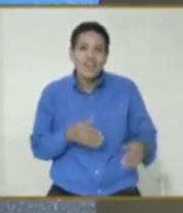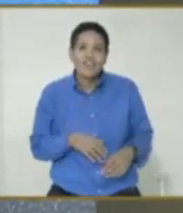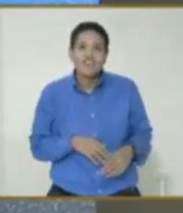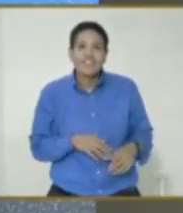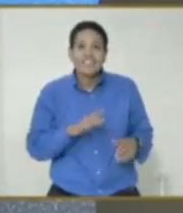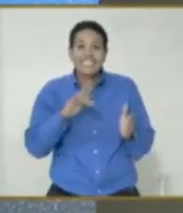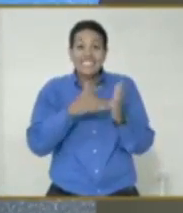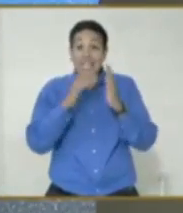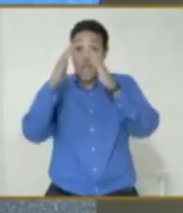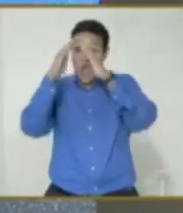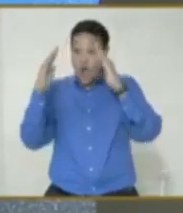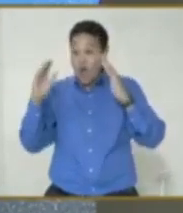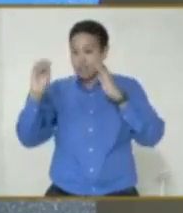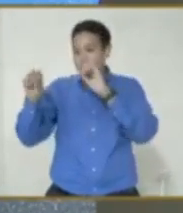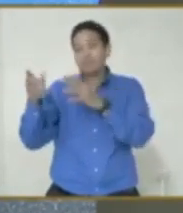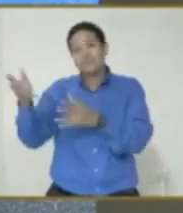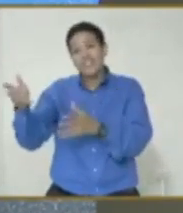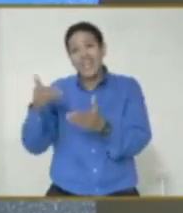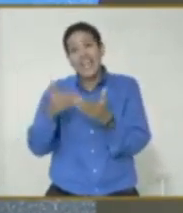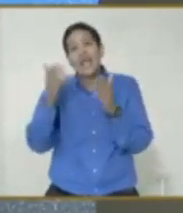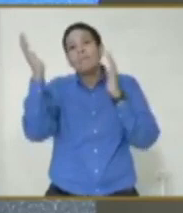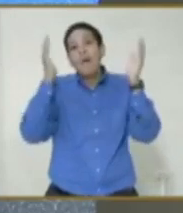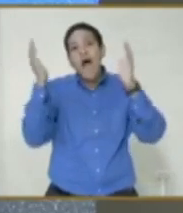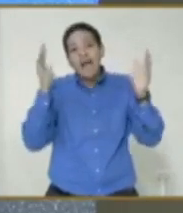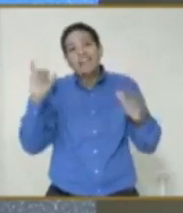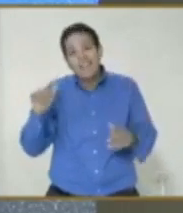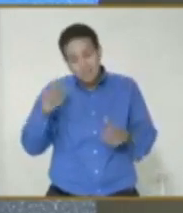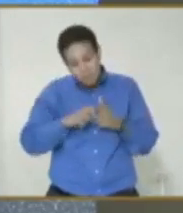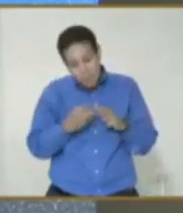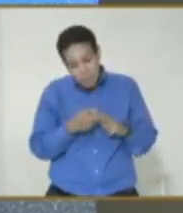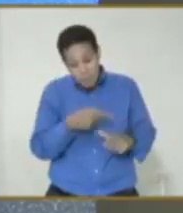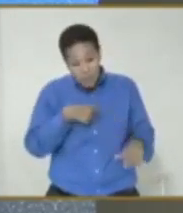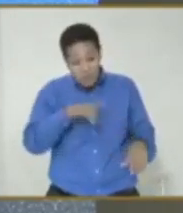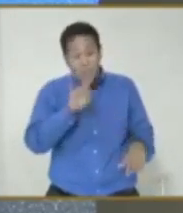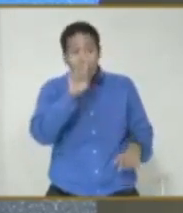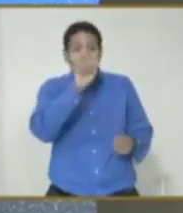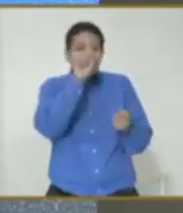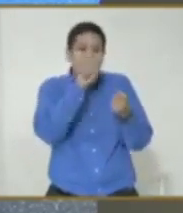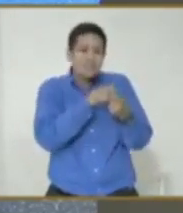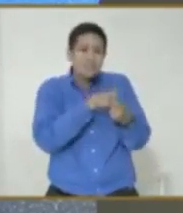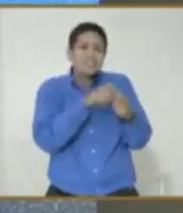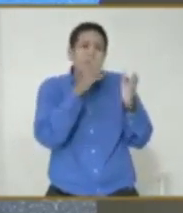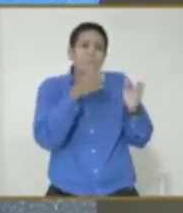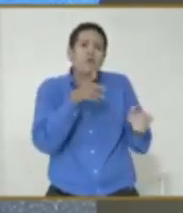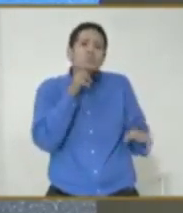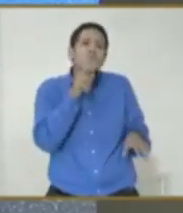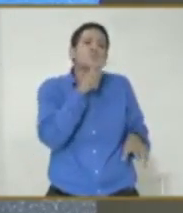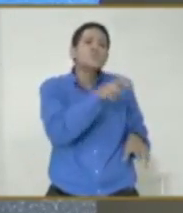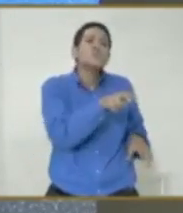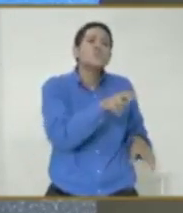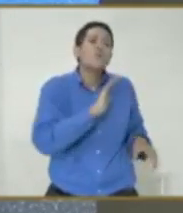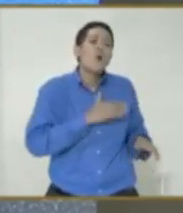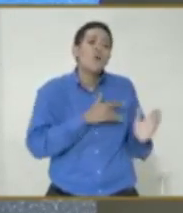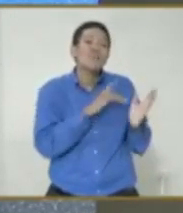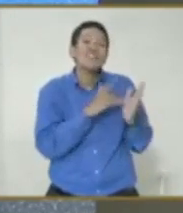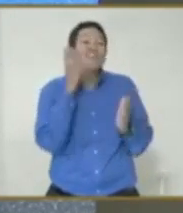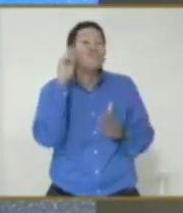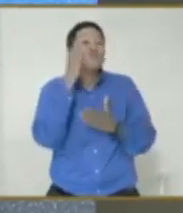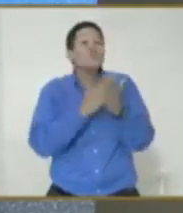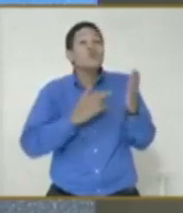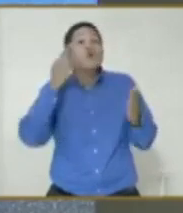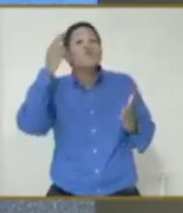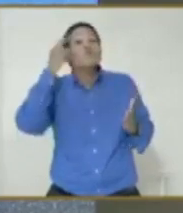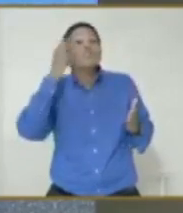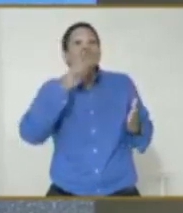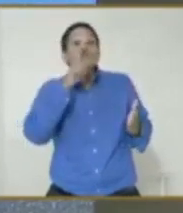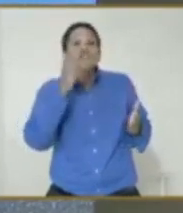that there is one particular individual who visits our drop-in center that for some reason, though there are